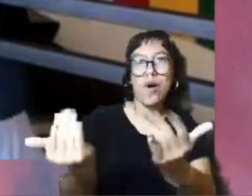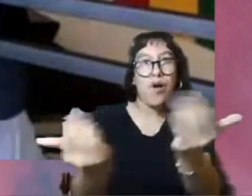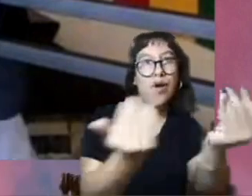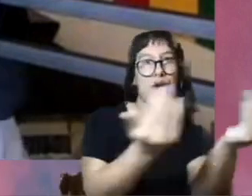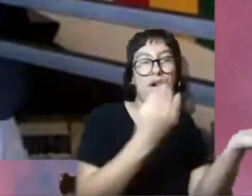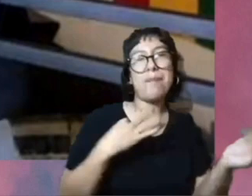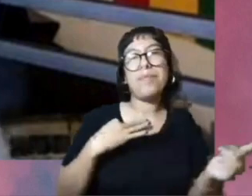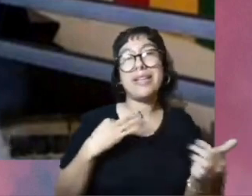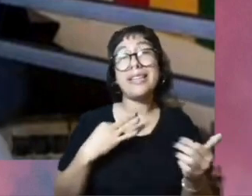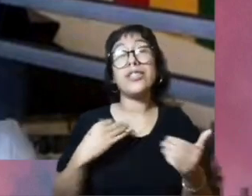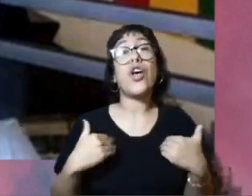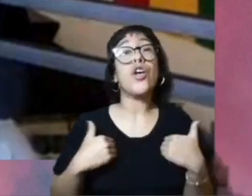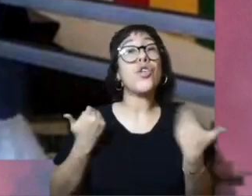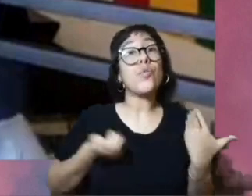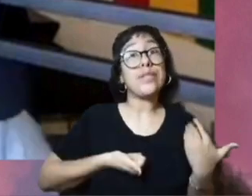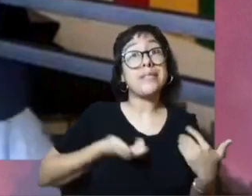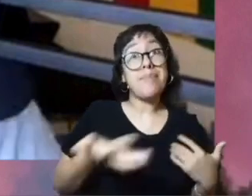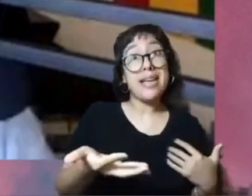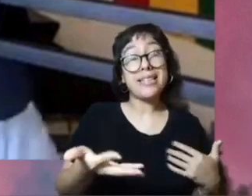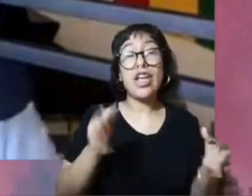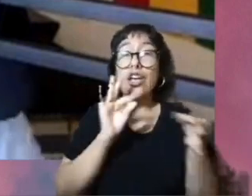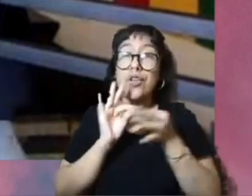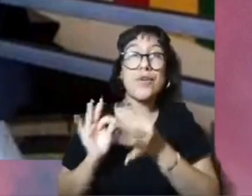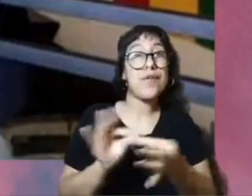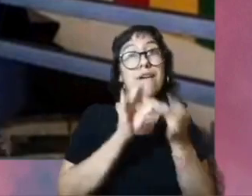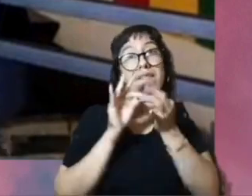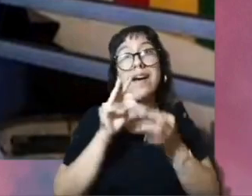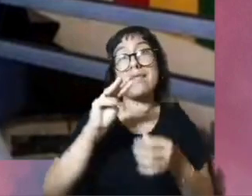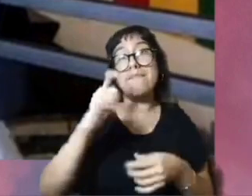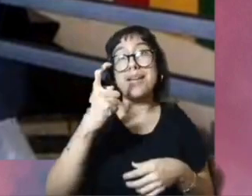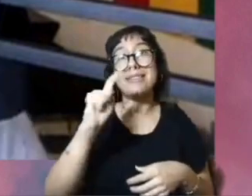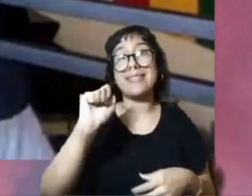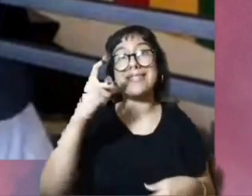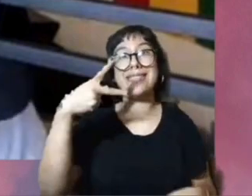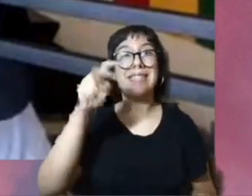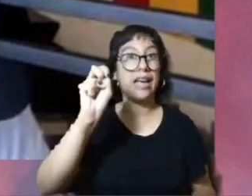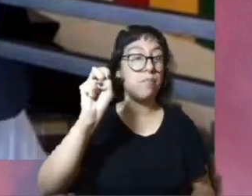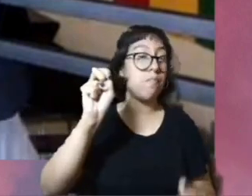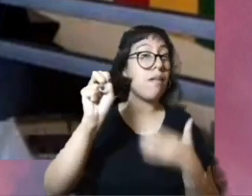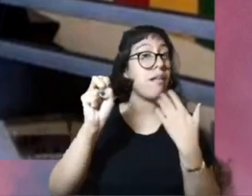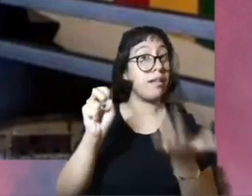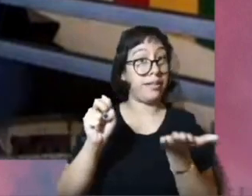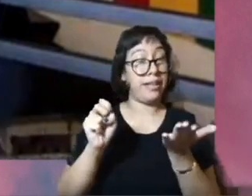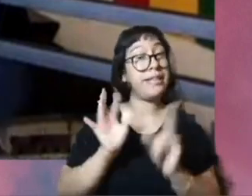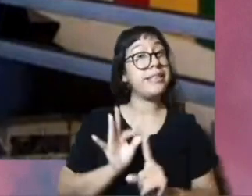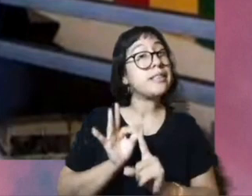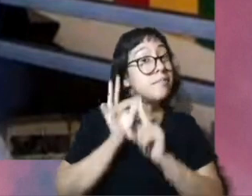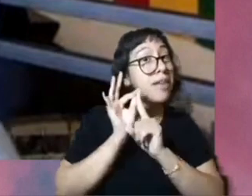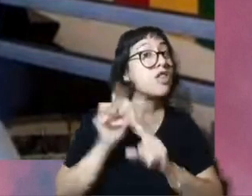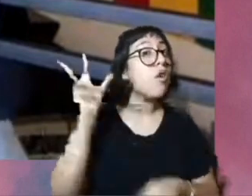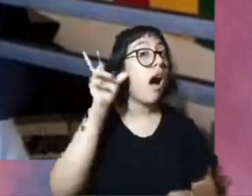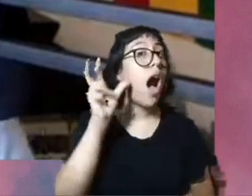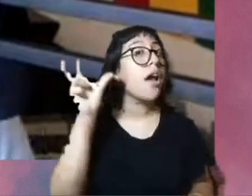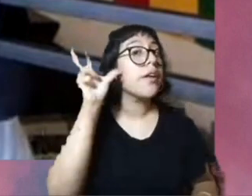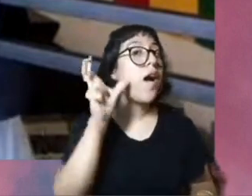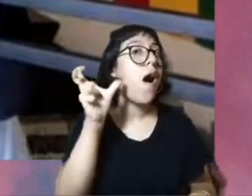is the Youth Speaks Unified Mixtape. And that is a special audio project to document the soundscapes